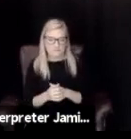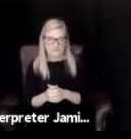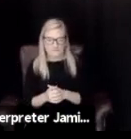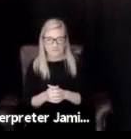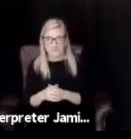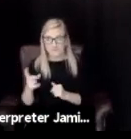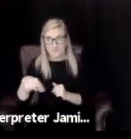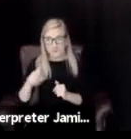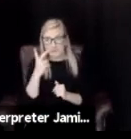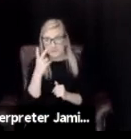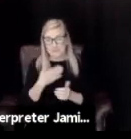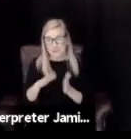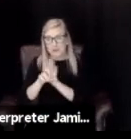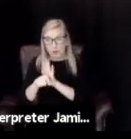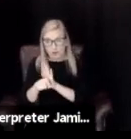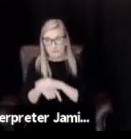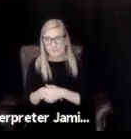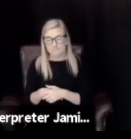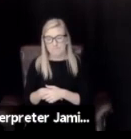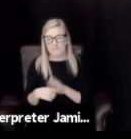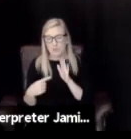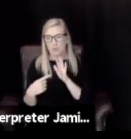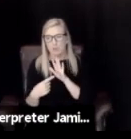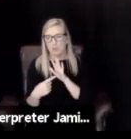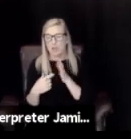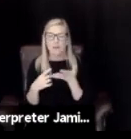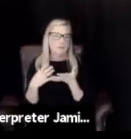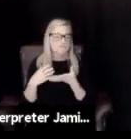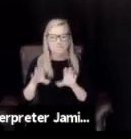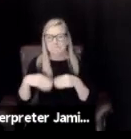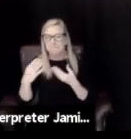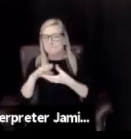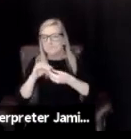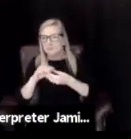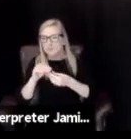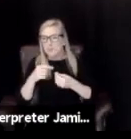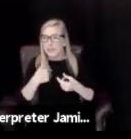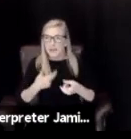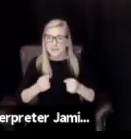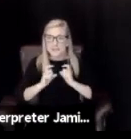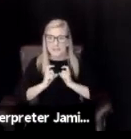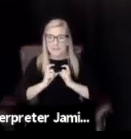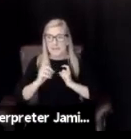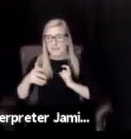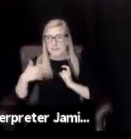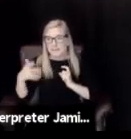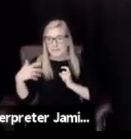my background. So I was given, I'm going to share with you this story. So I was given,